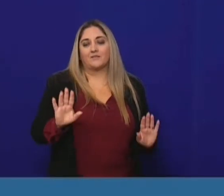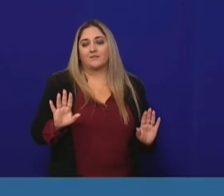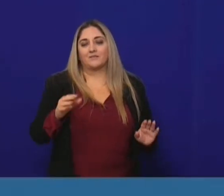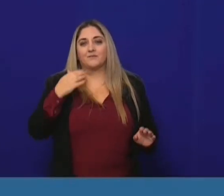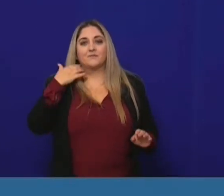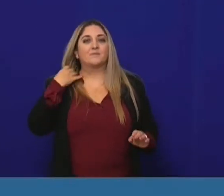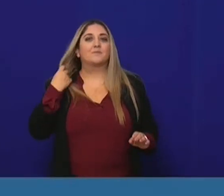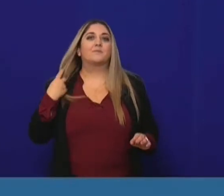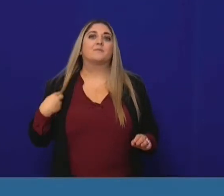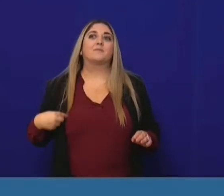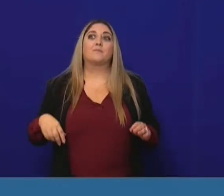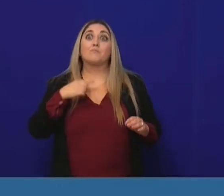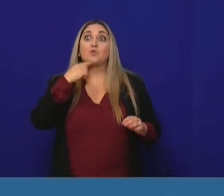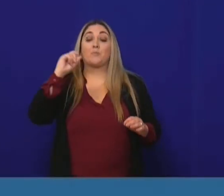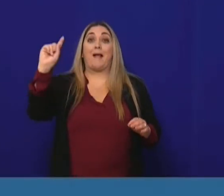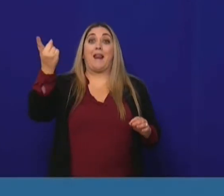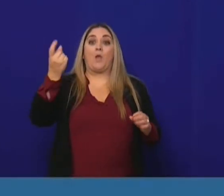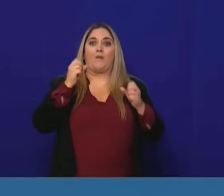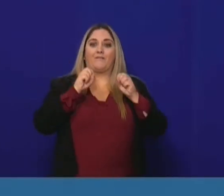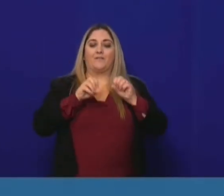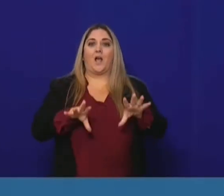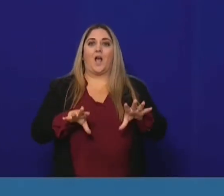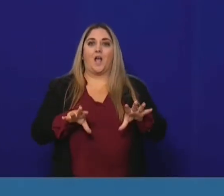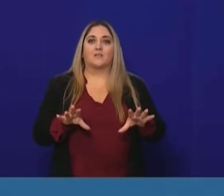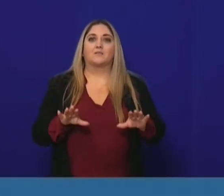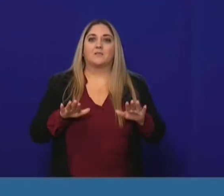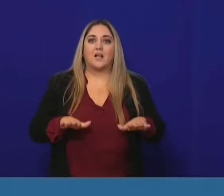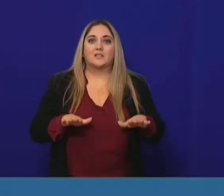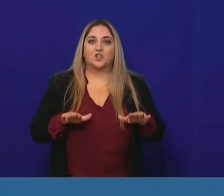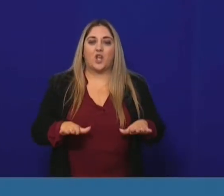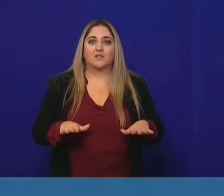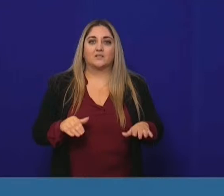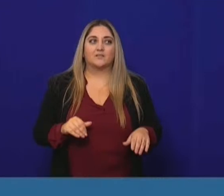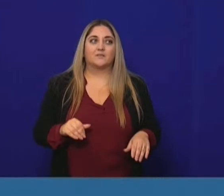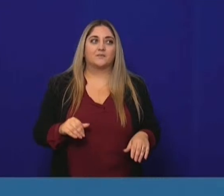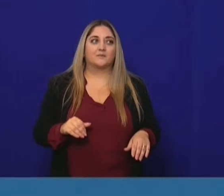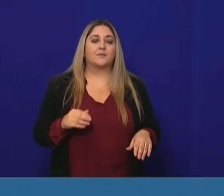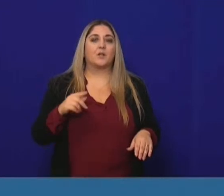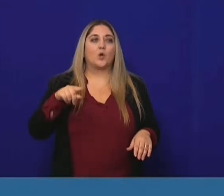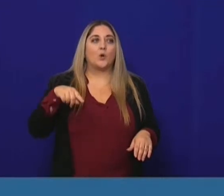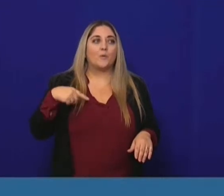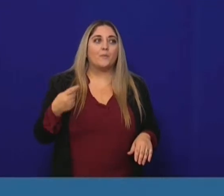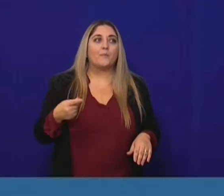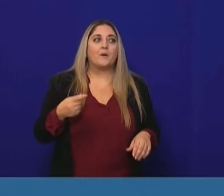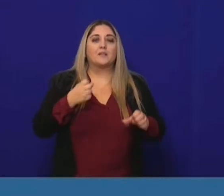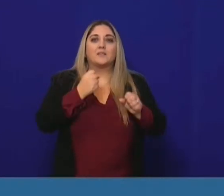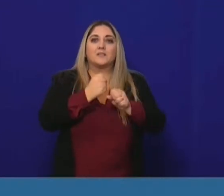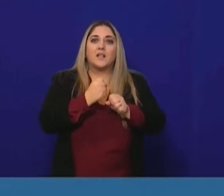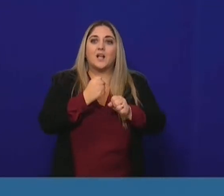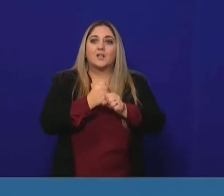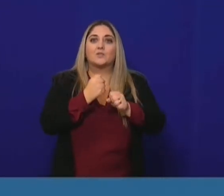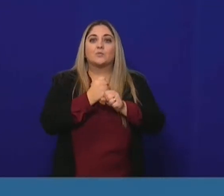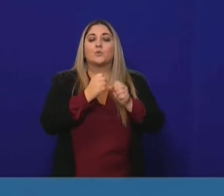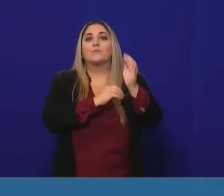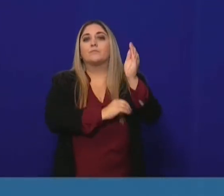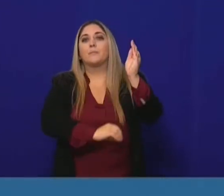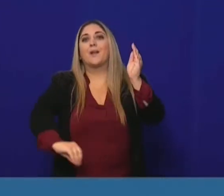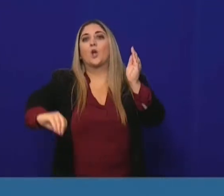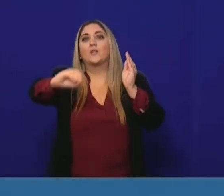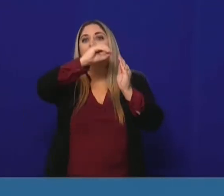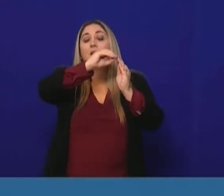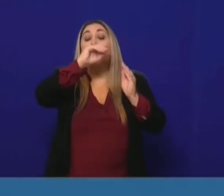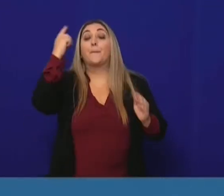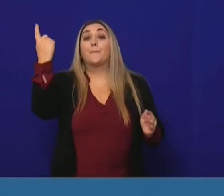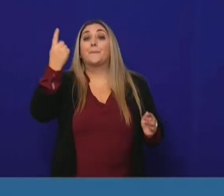darba tiġi liċenzjata għal kulħadd fid-dinja kollha. Ġifieri mbagħad ikun hemm dak li qegħdin naħdmu fuq il-prioritization ta' min huma